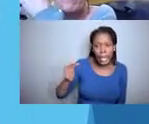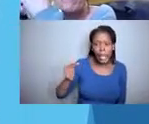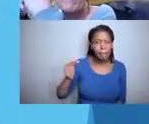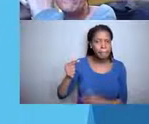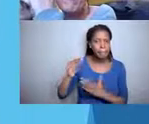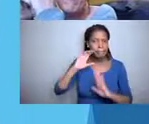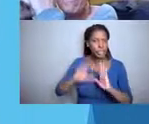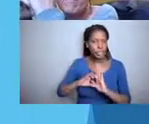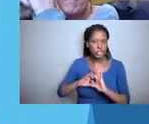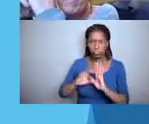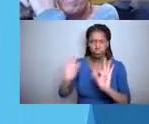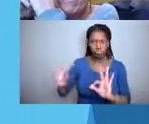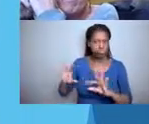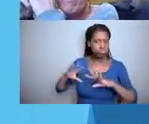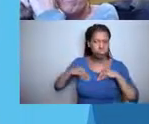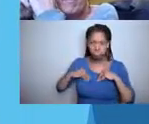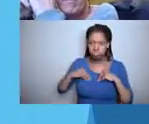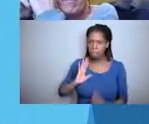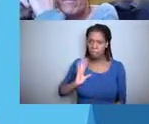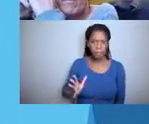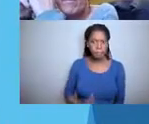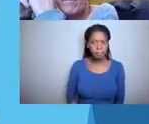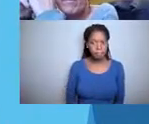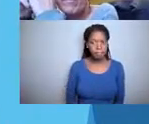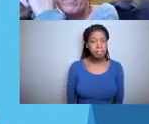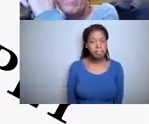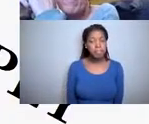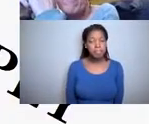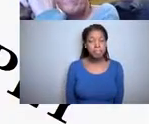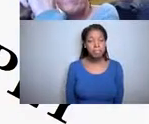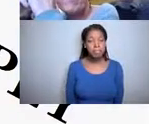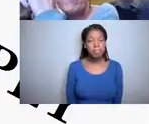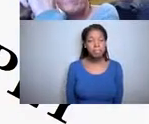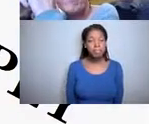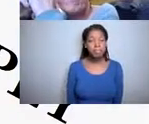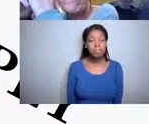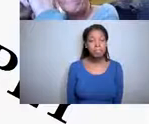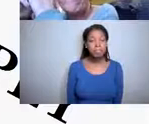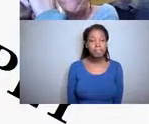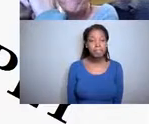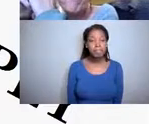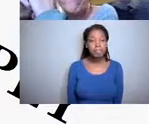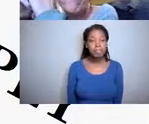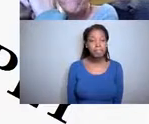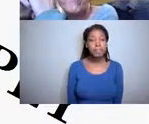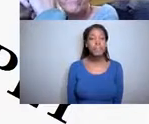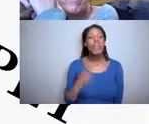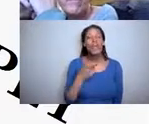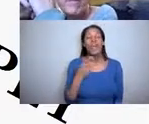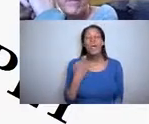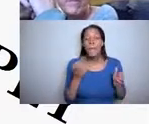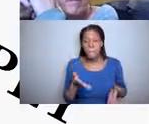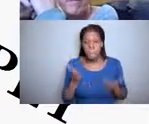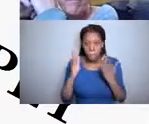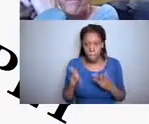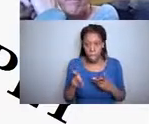that is totally fine um i just wanted to bring this up here just a slide